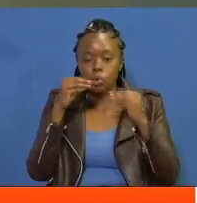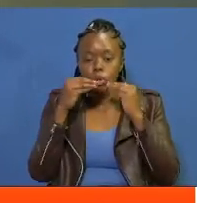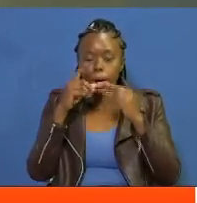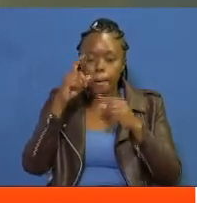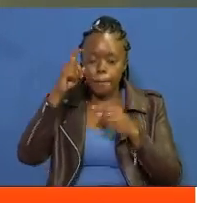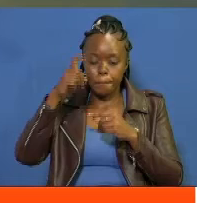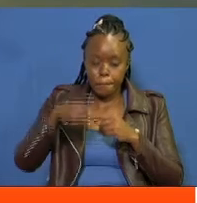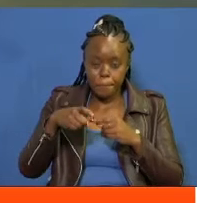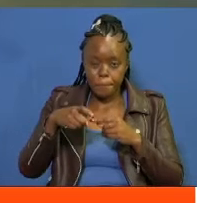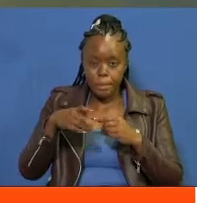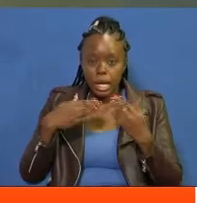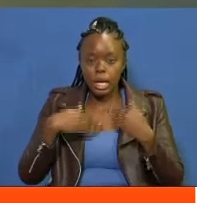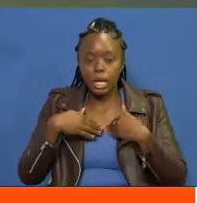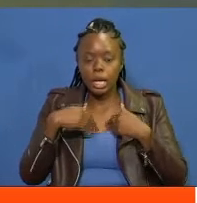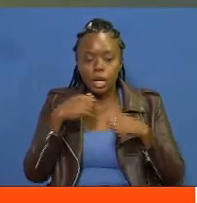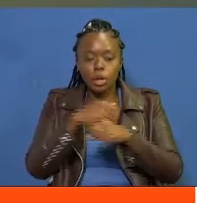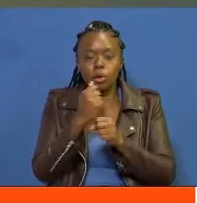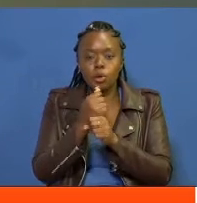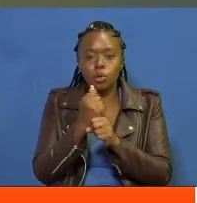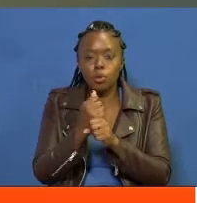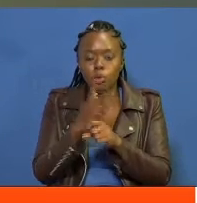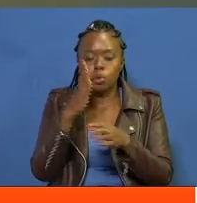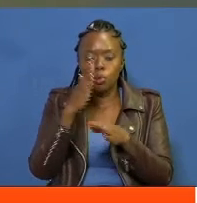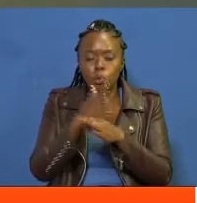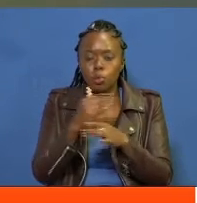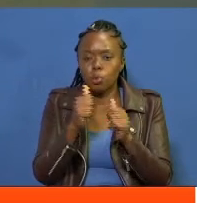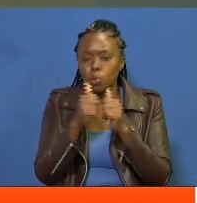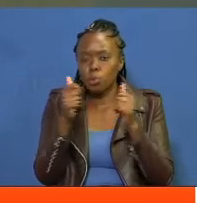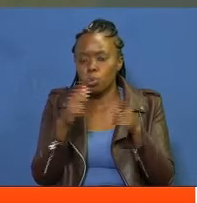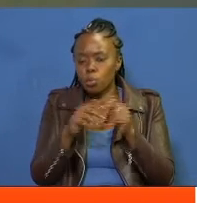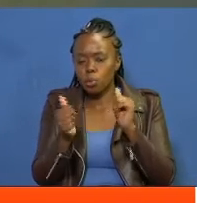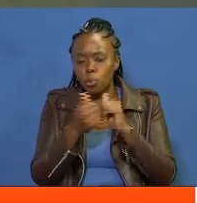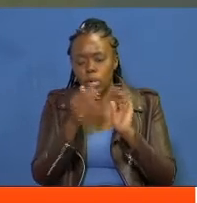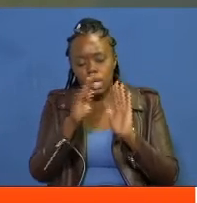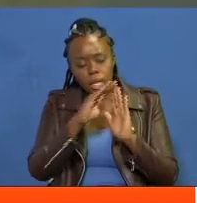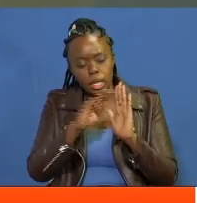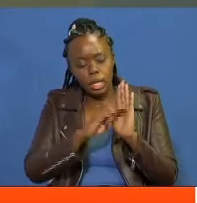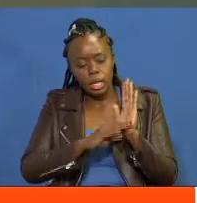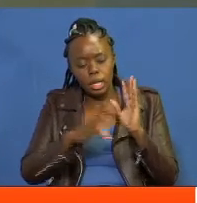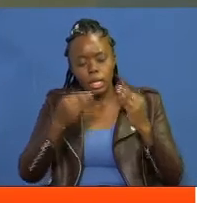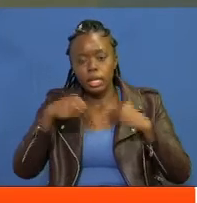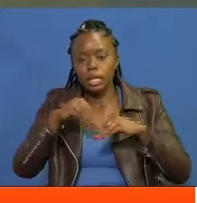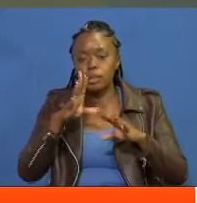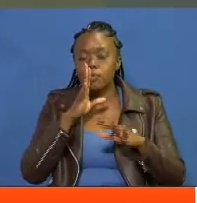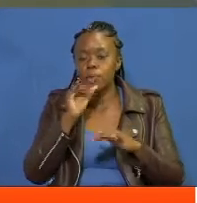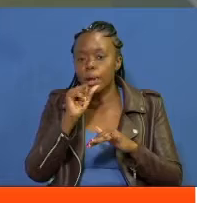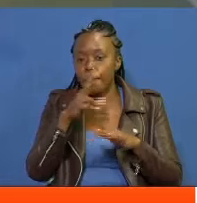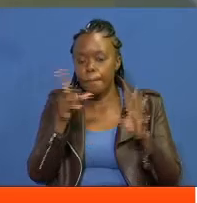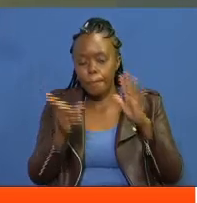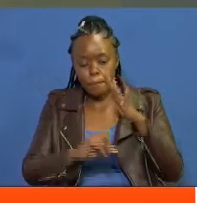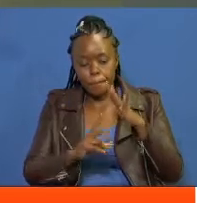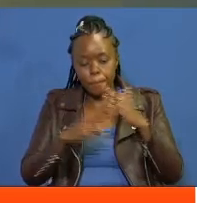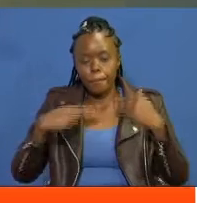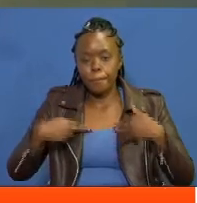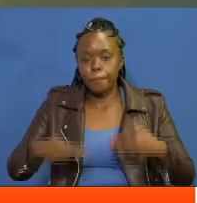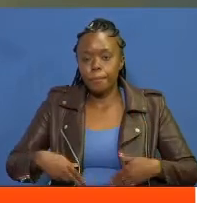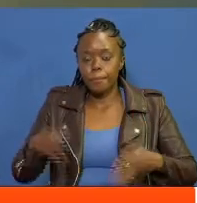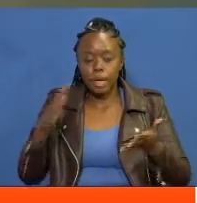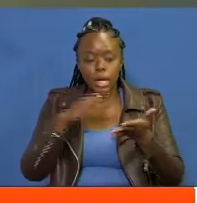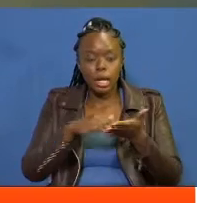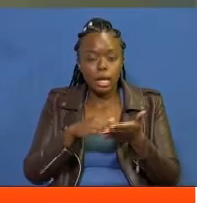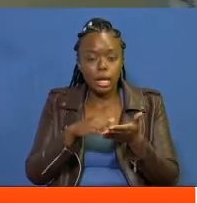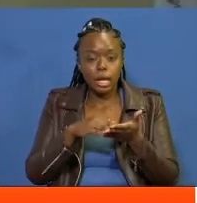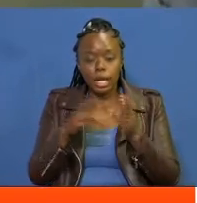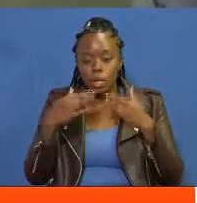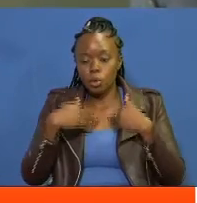ensure that they operate in strict adherence to the protocols provided by the Ministry of Health. Again, there seems to have